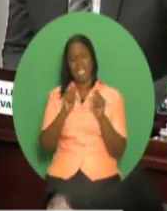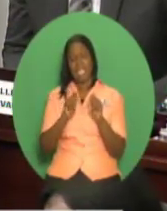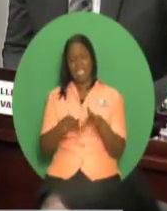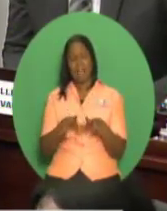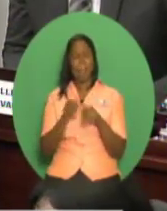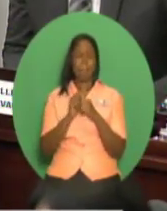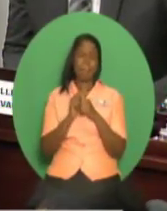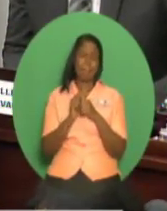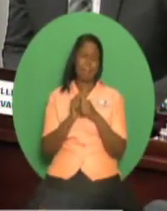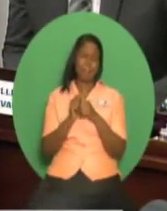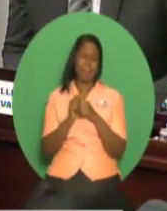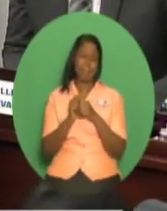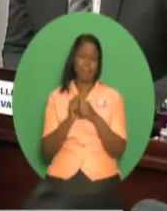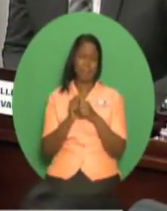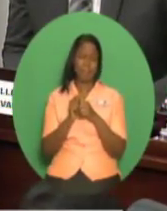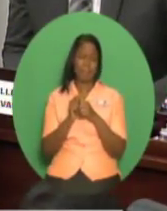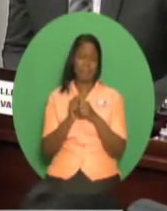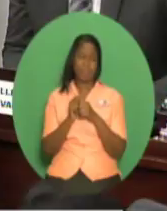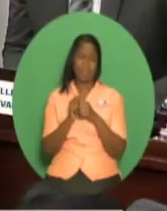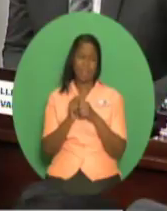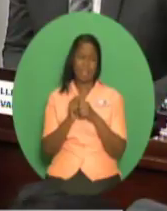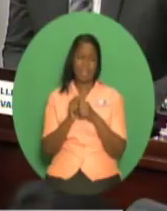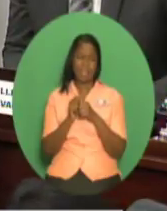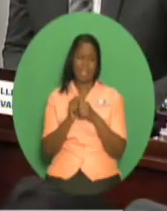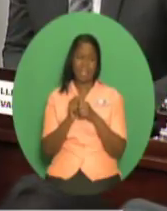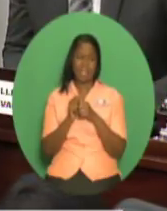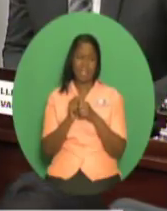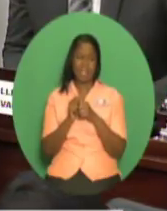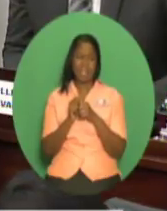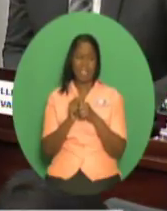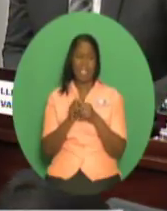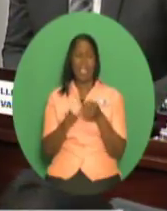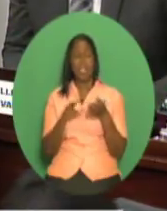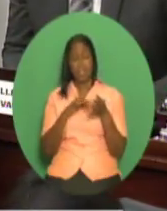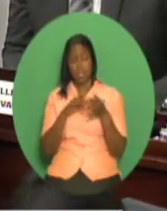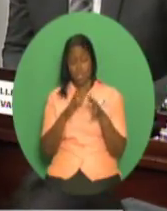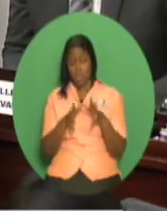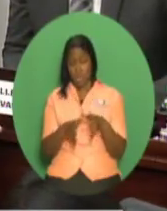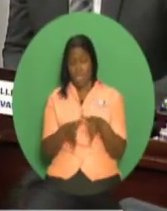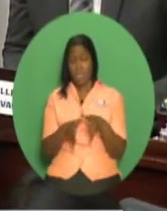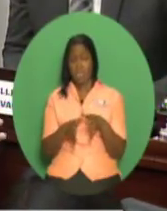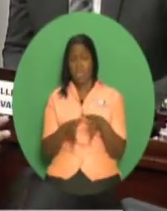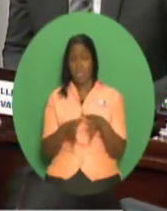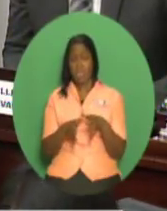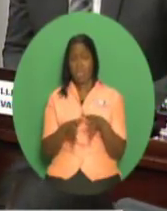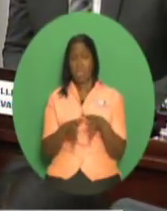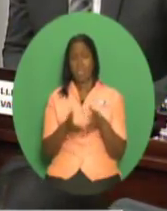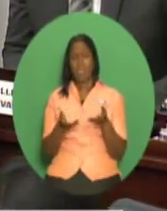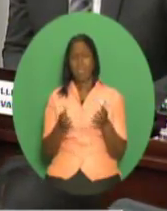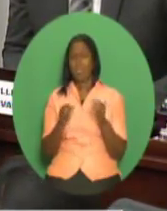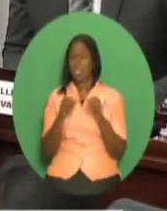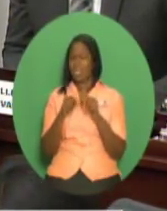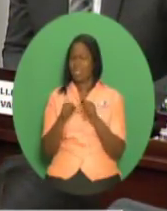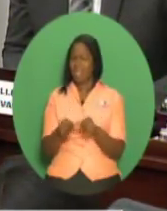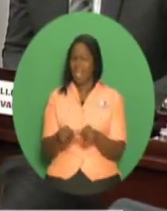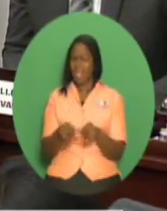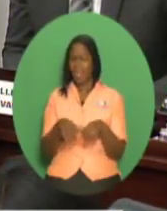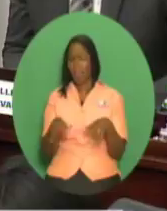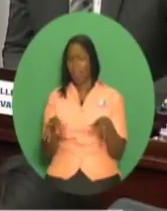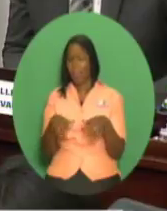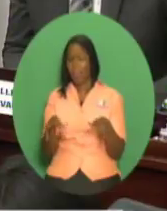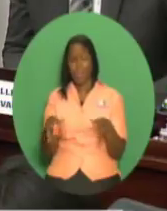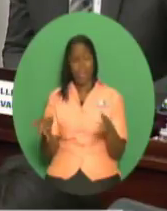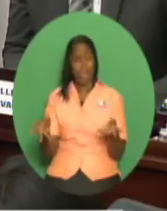Traditionally, Madam Speaker, these students were left to wander